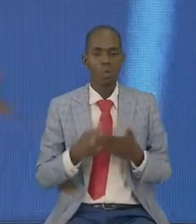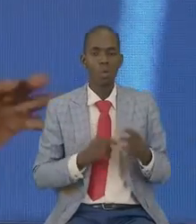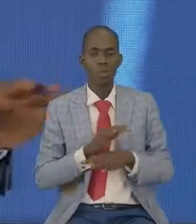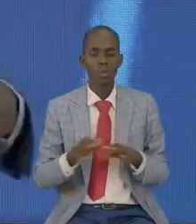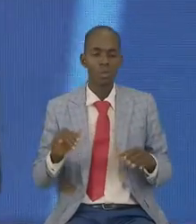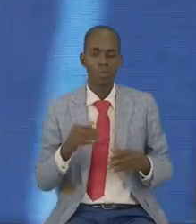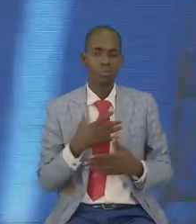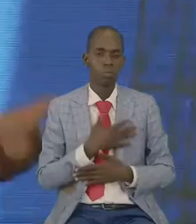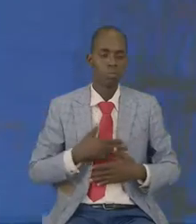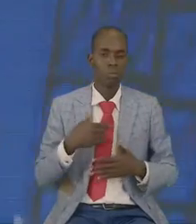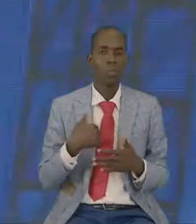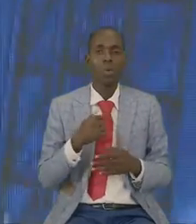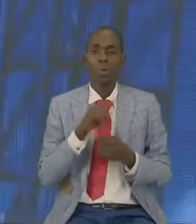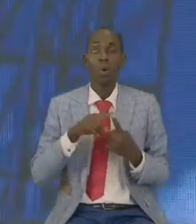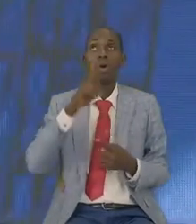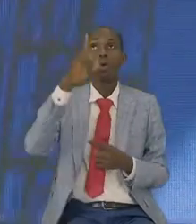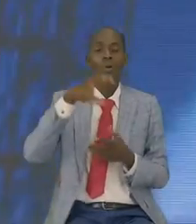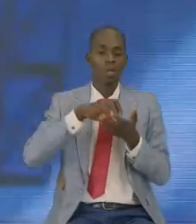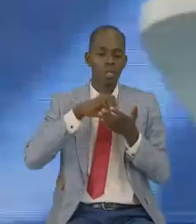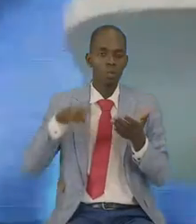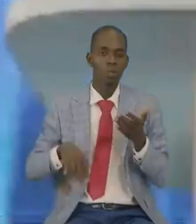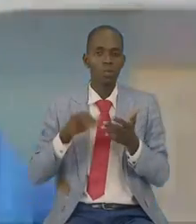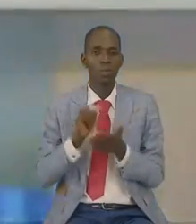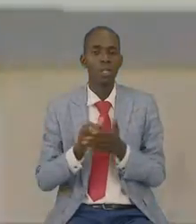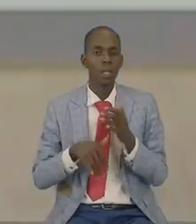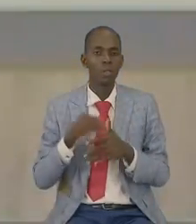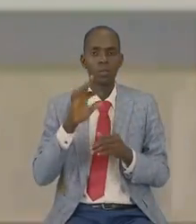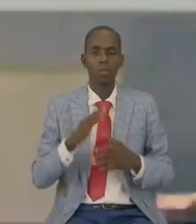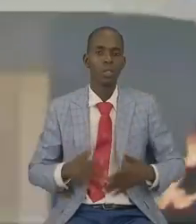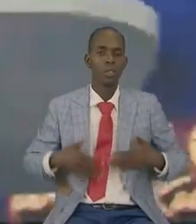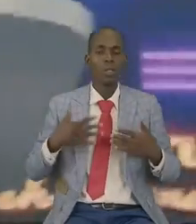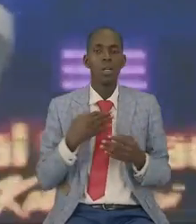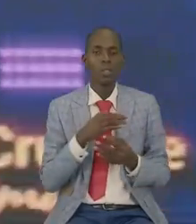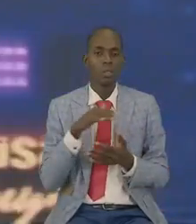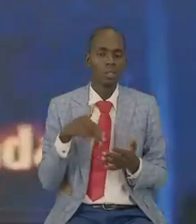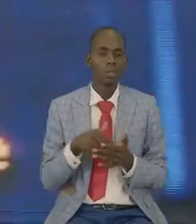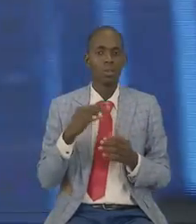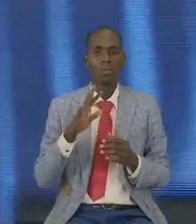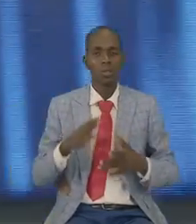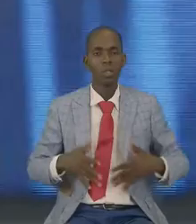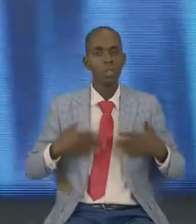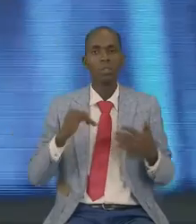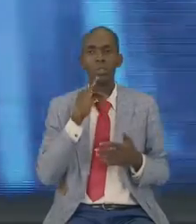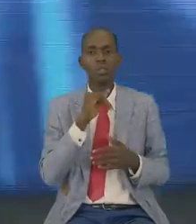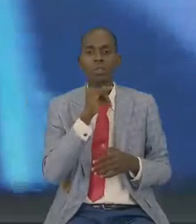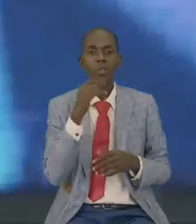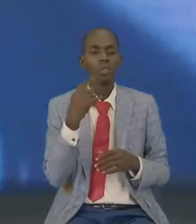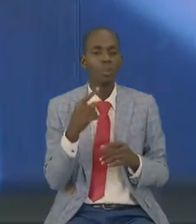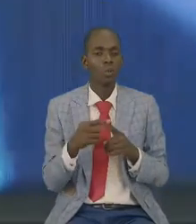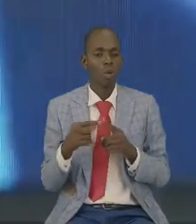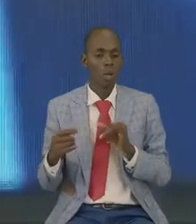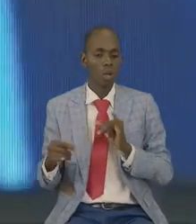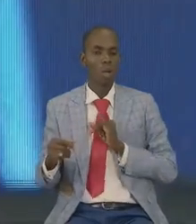when God takes that out of your heart and the center of your life is not the I, it's